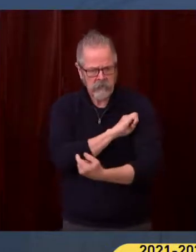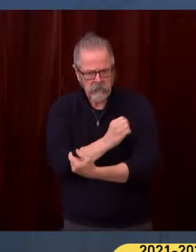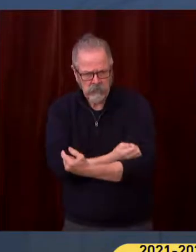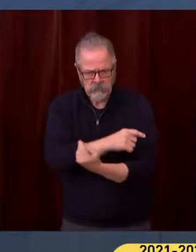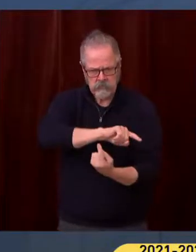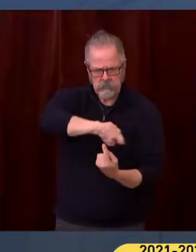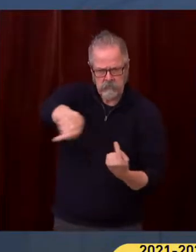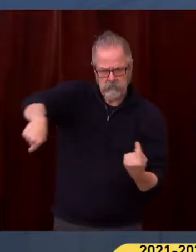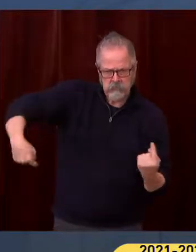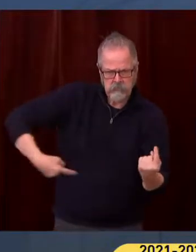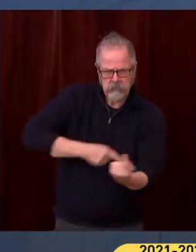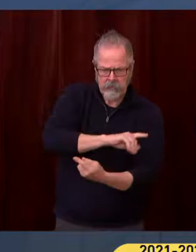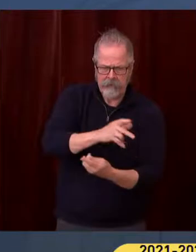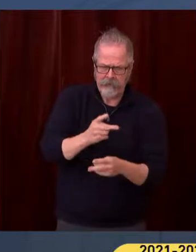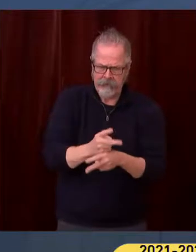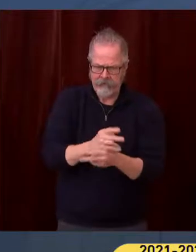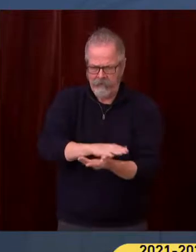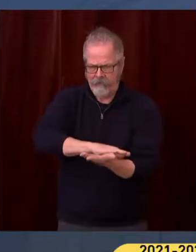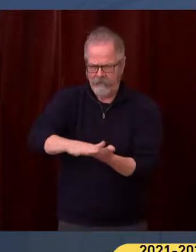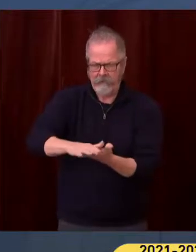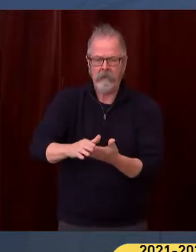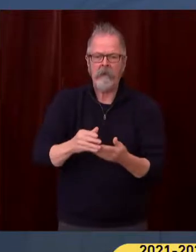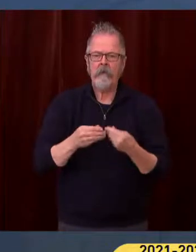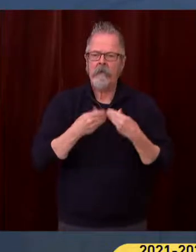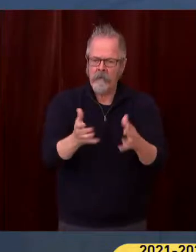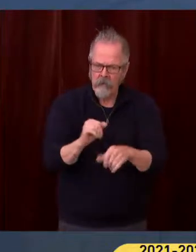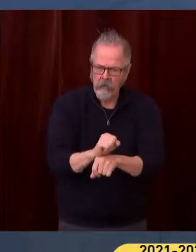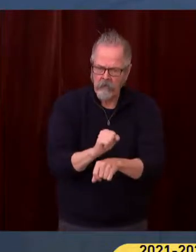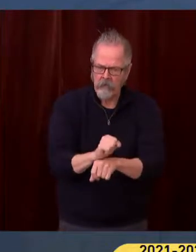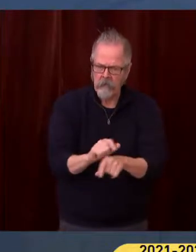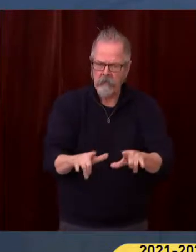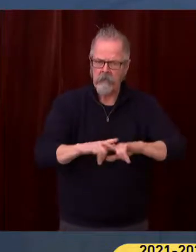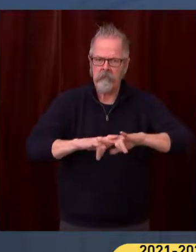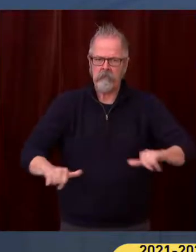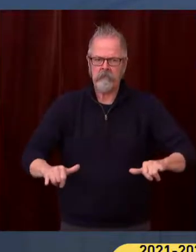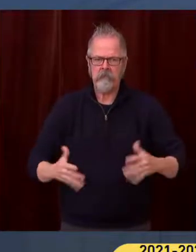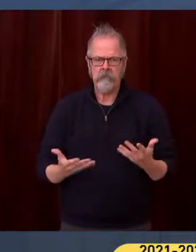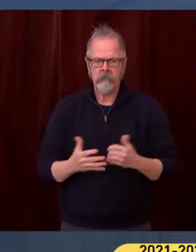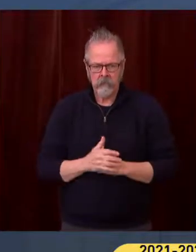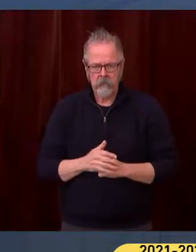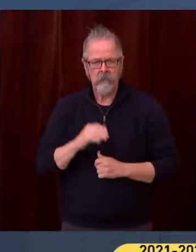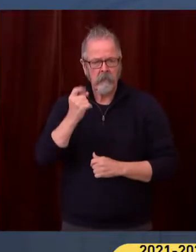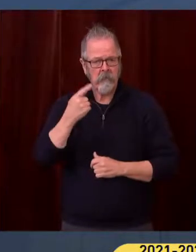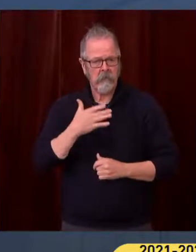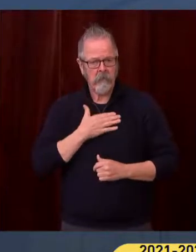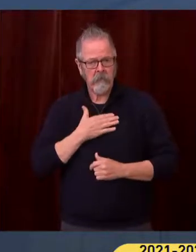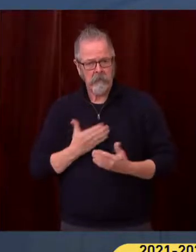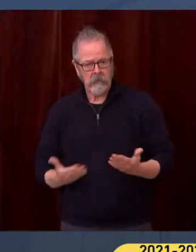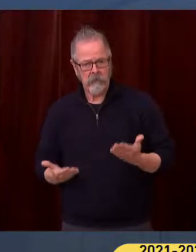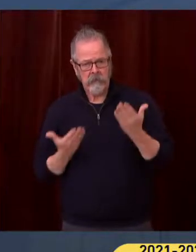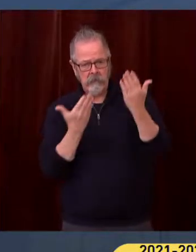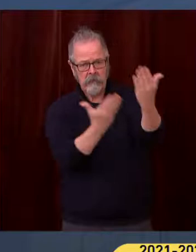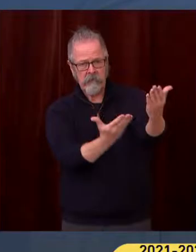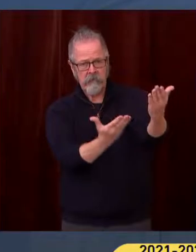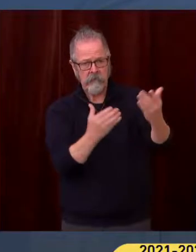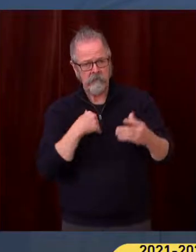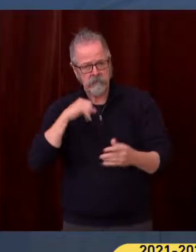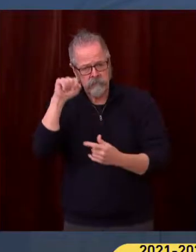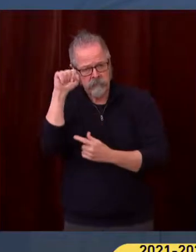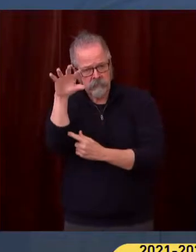also based on economic principles and scientific principles. And our state has been successful